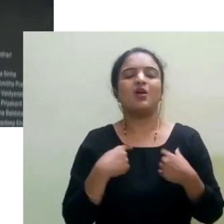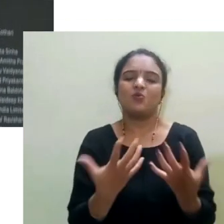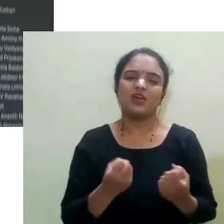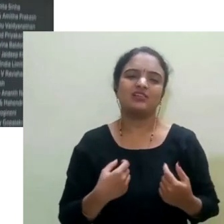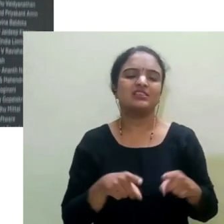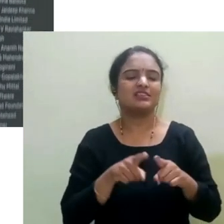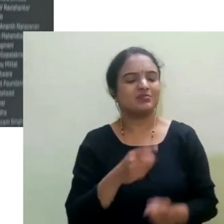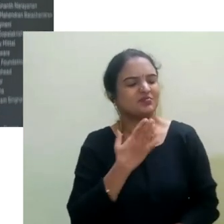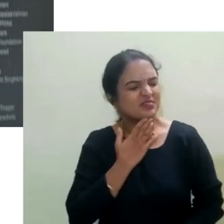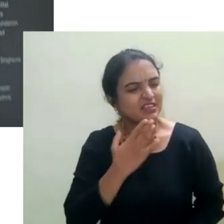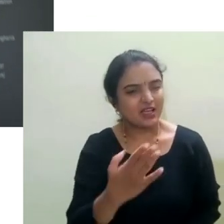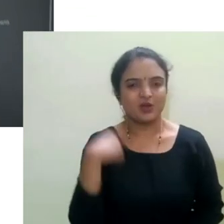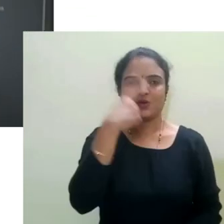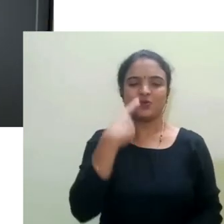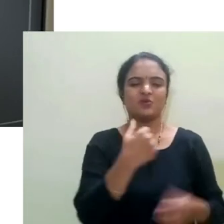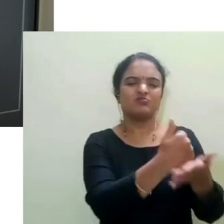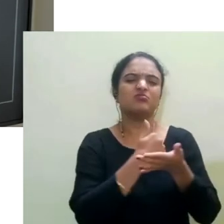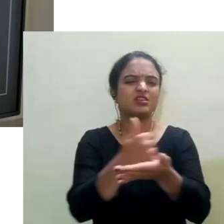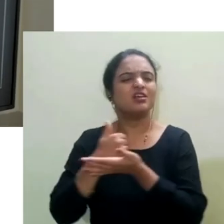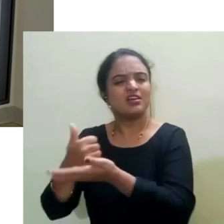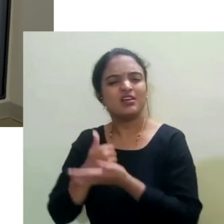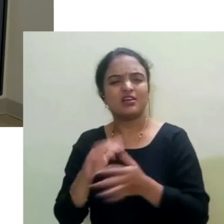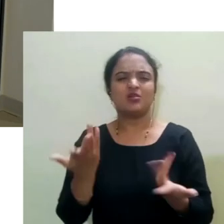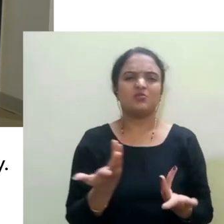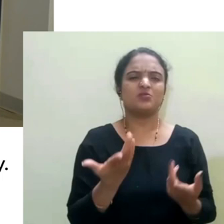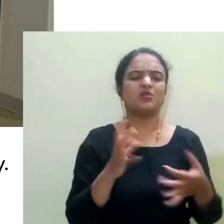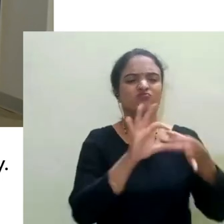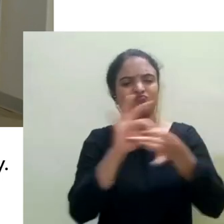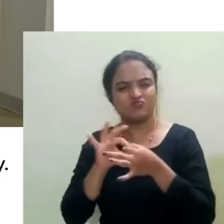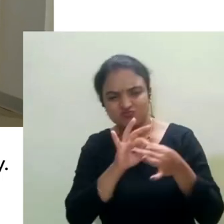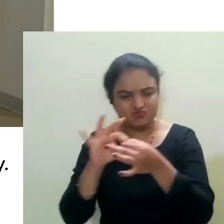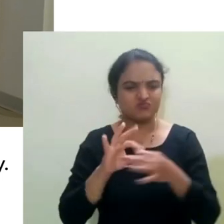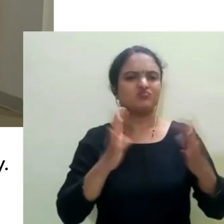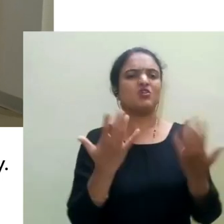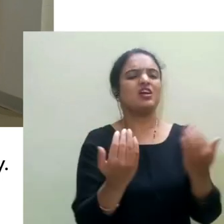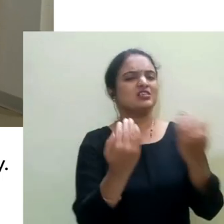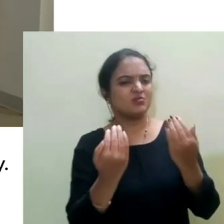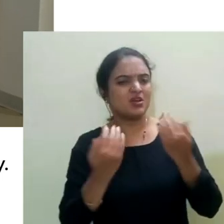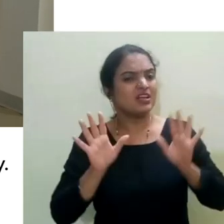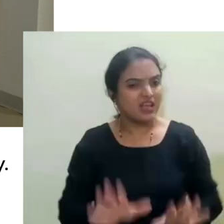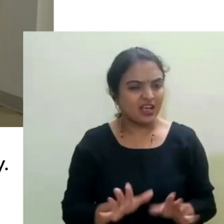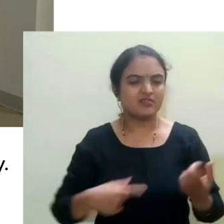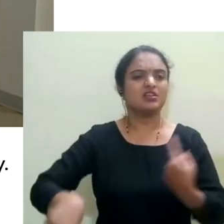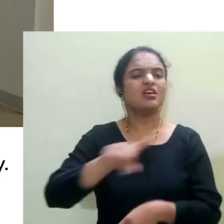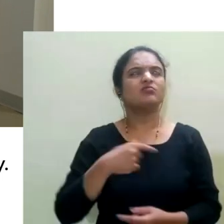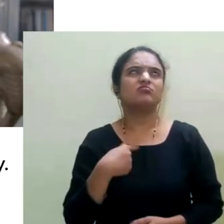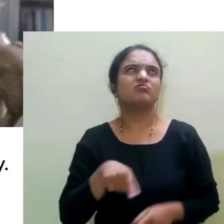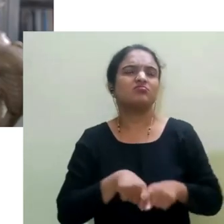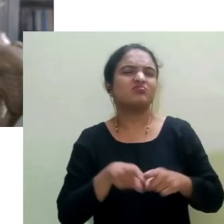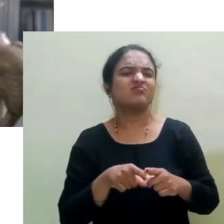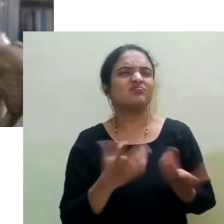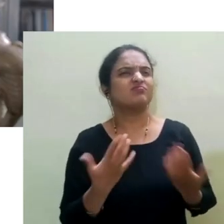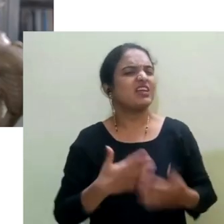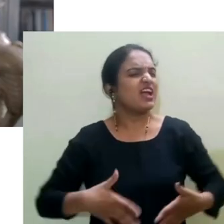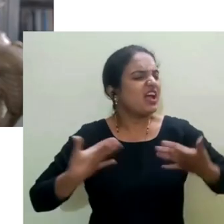are only filled with gratitude for all those who have supported us and continue to support us through this curious journey.